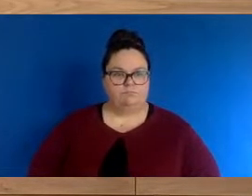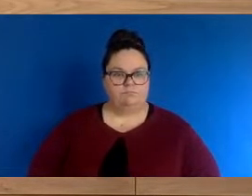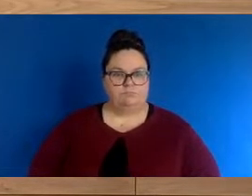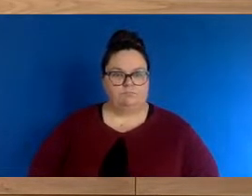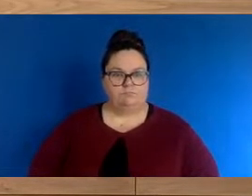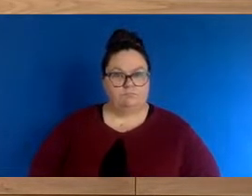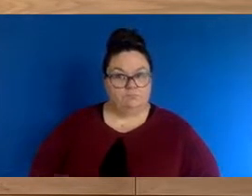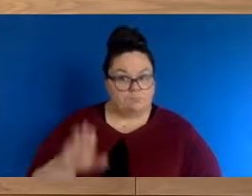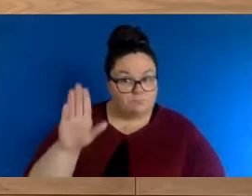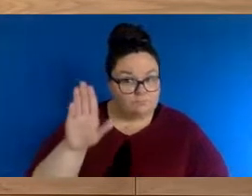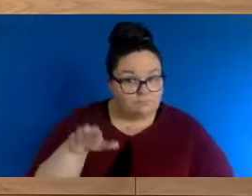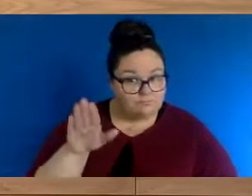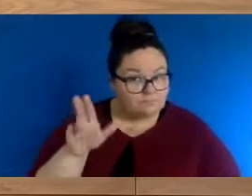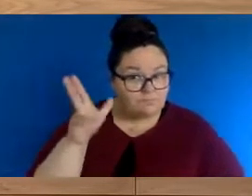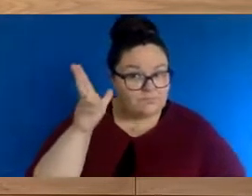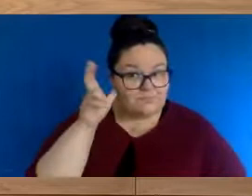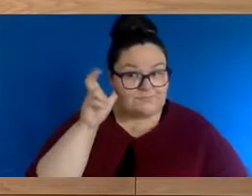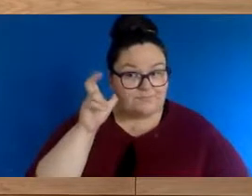Savannah, we can't hear you.